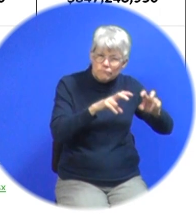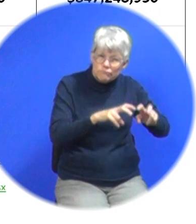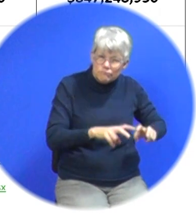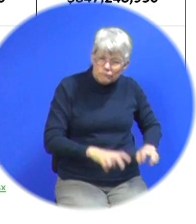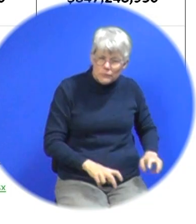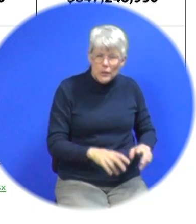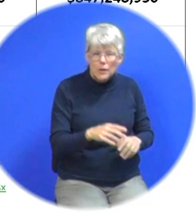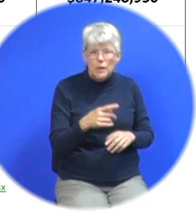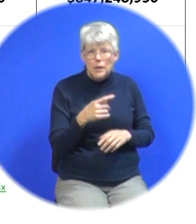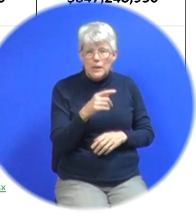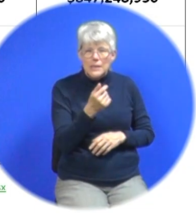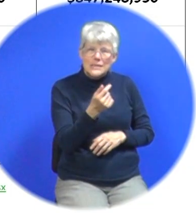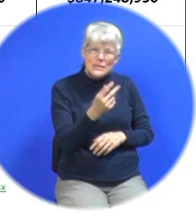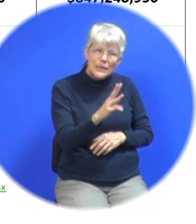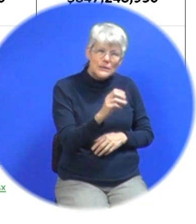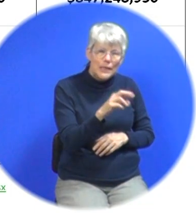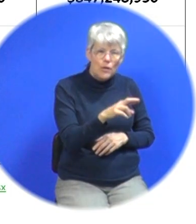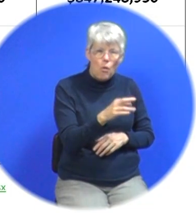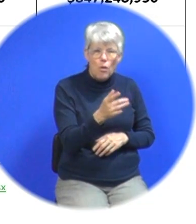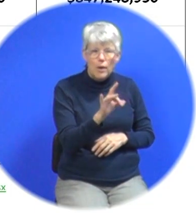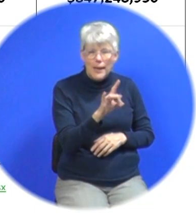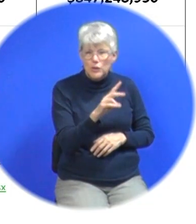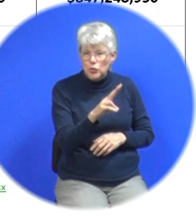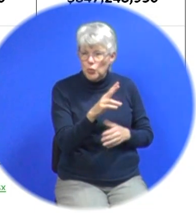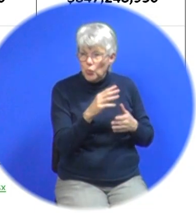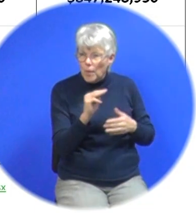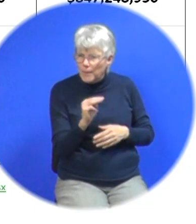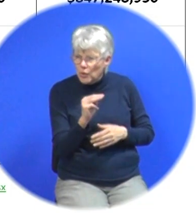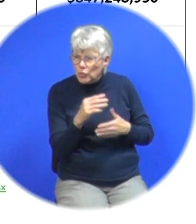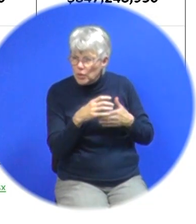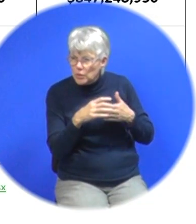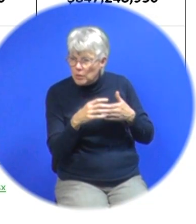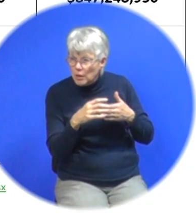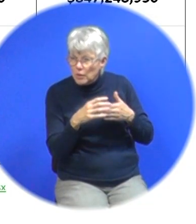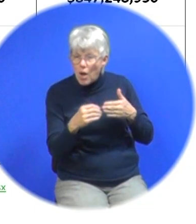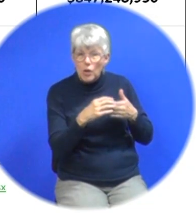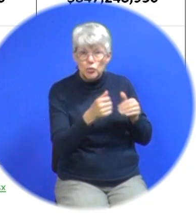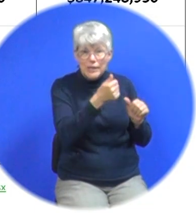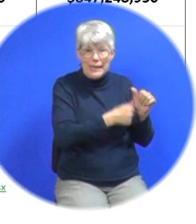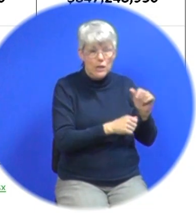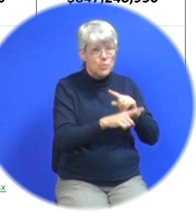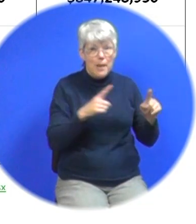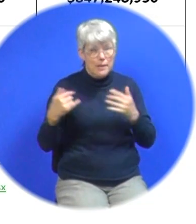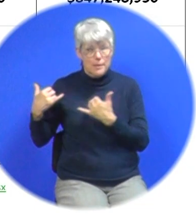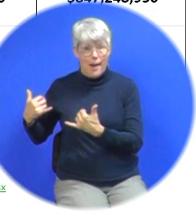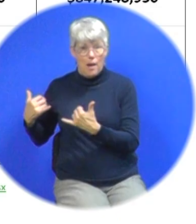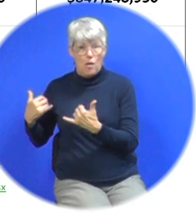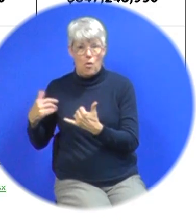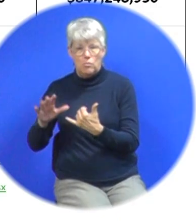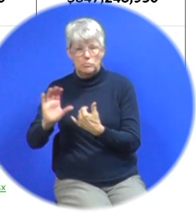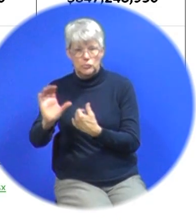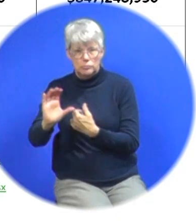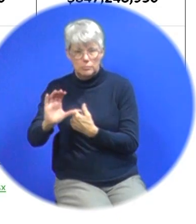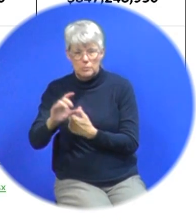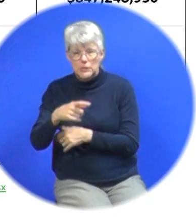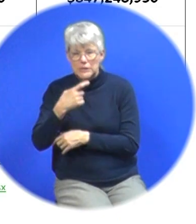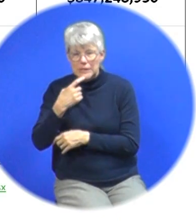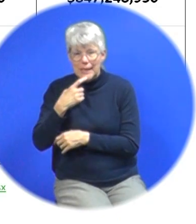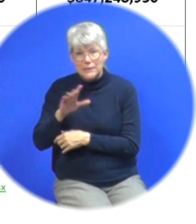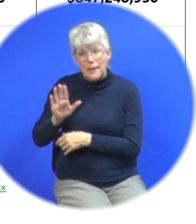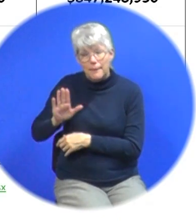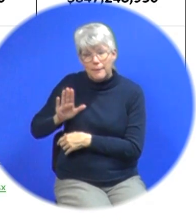million each. And they didn't choose that. Now they're saying, according to their